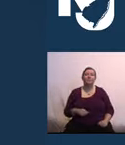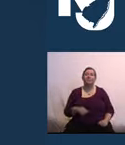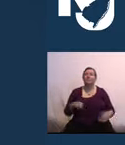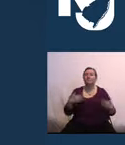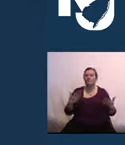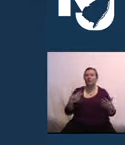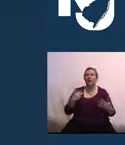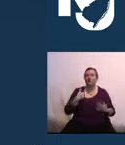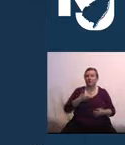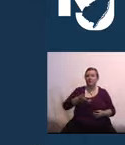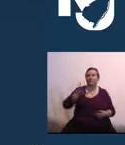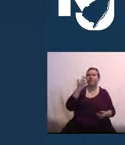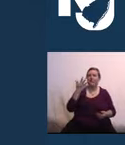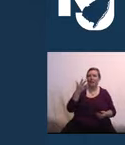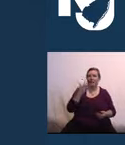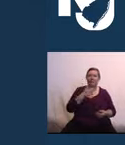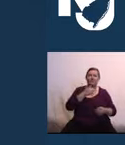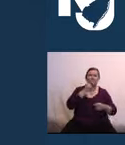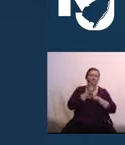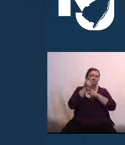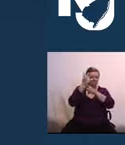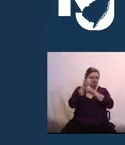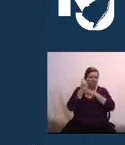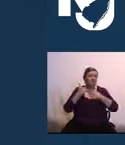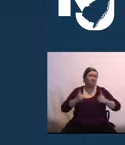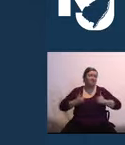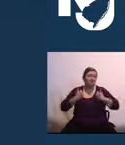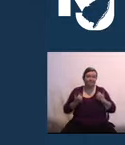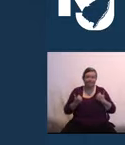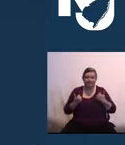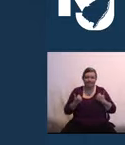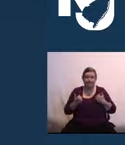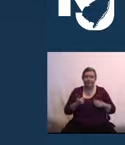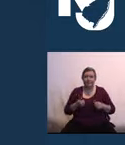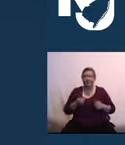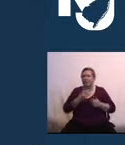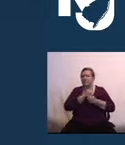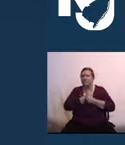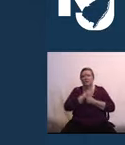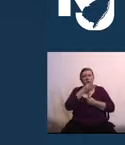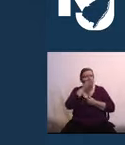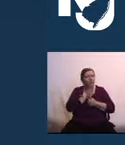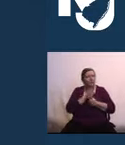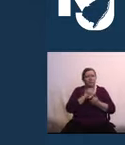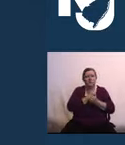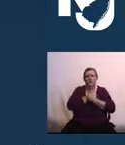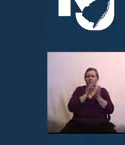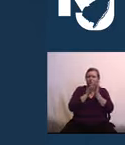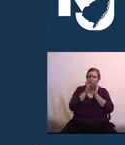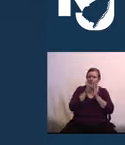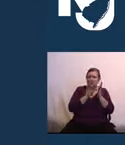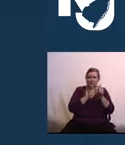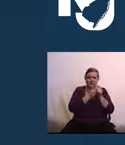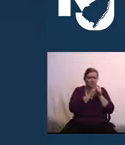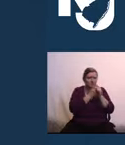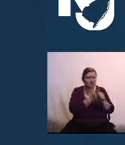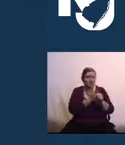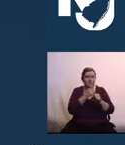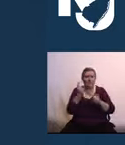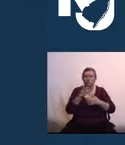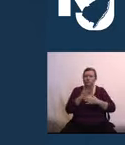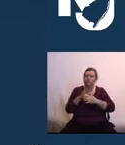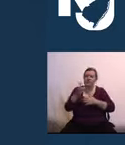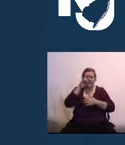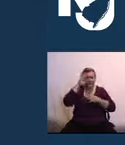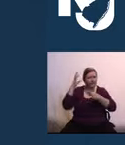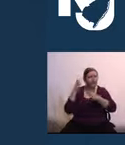5 surviving siblings. He was a God-fearing man who loved Jesus and shared his faith with all around him. We thank him